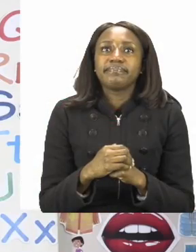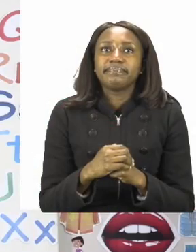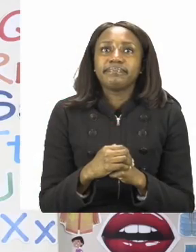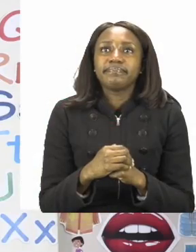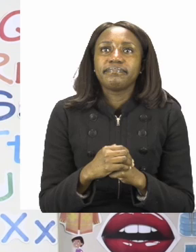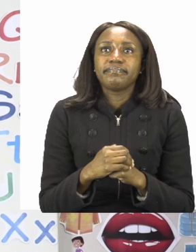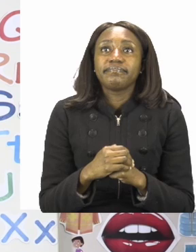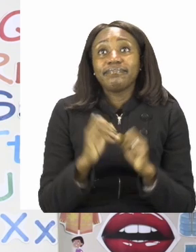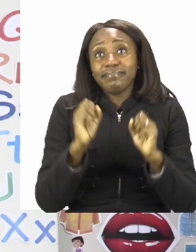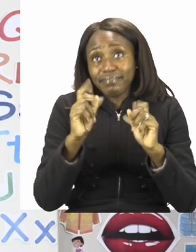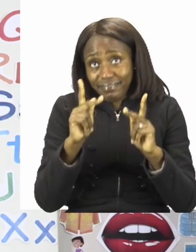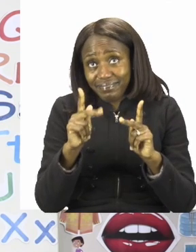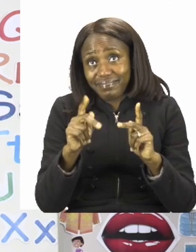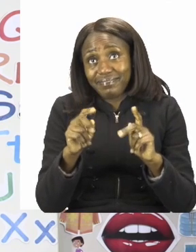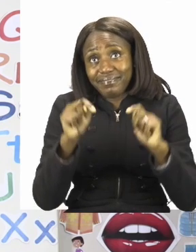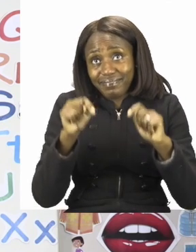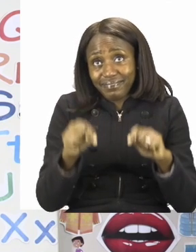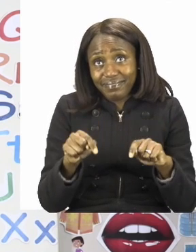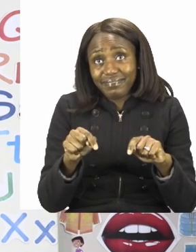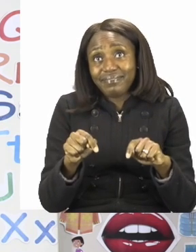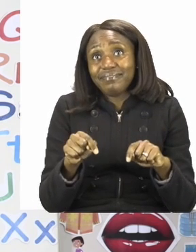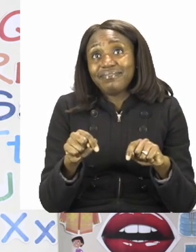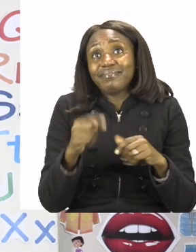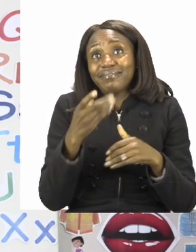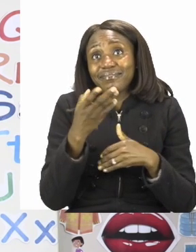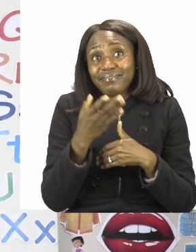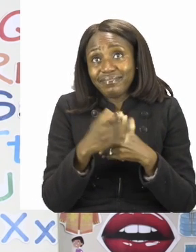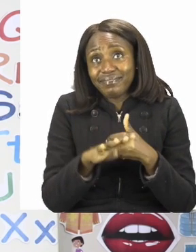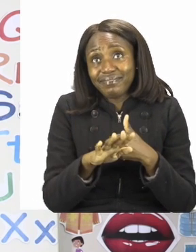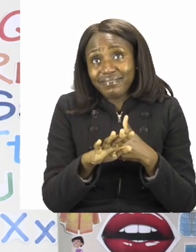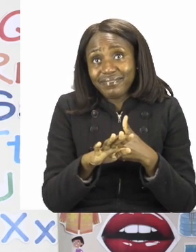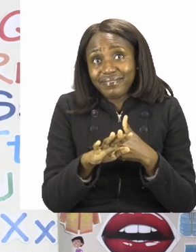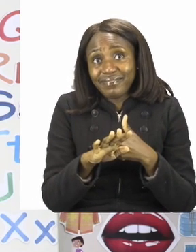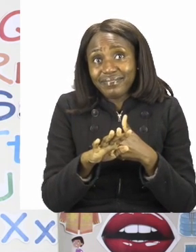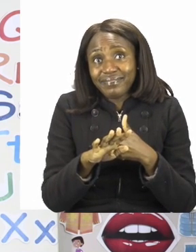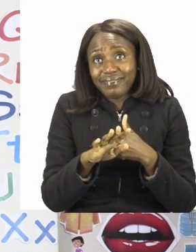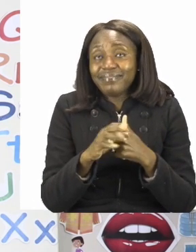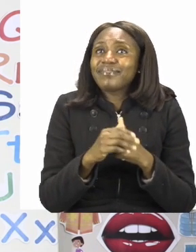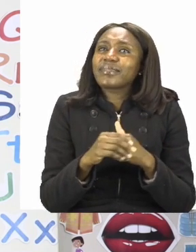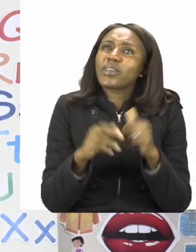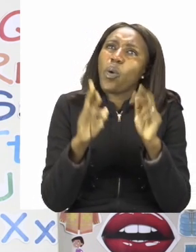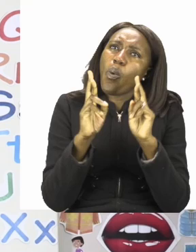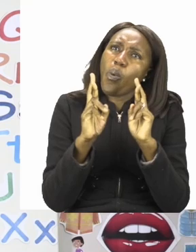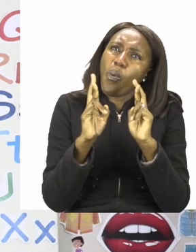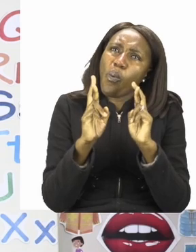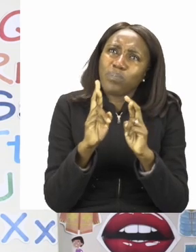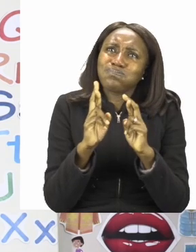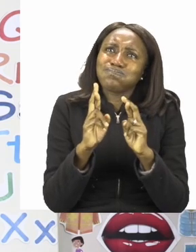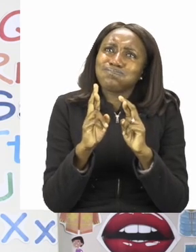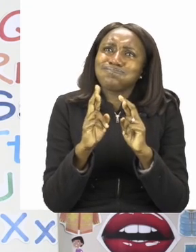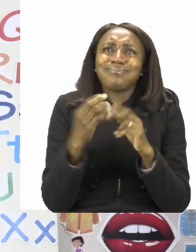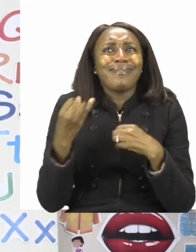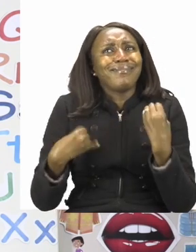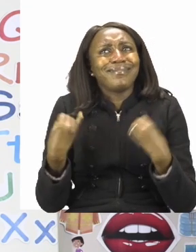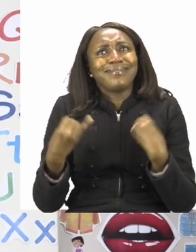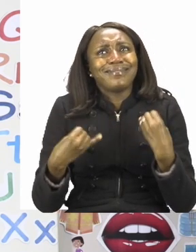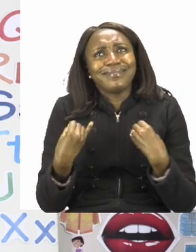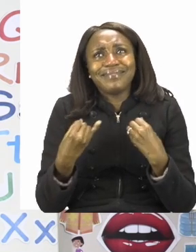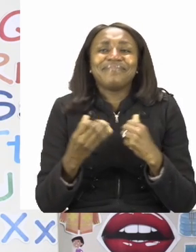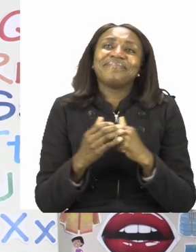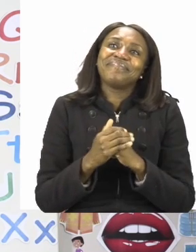Boys and girls, we have now come to the end of our lesson, and I hope you had fun. I know I